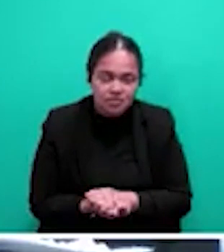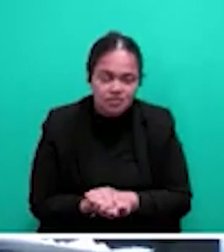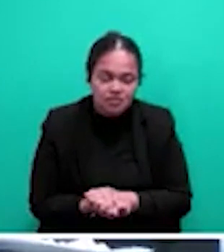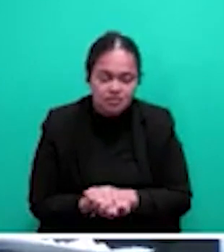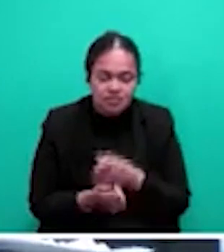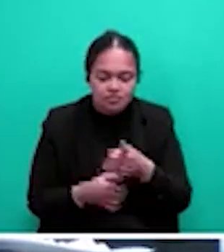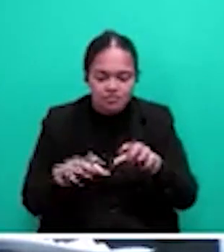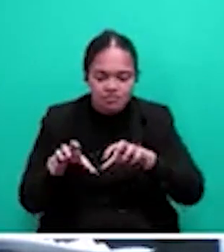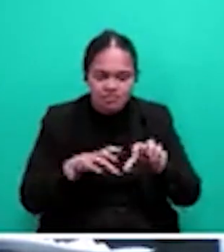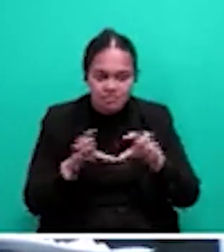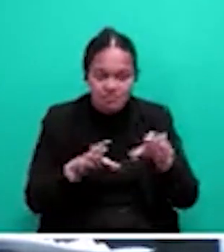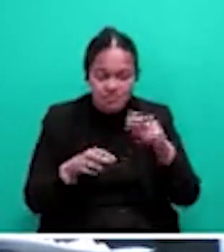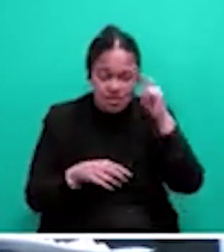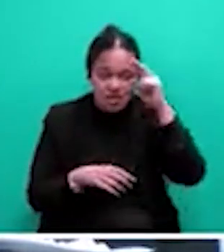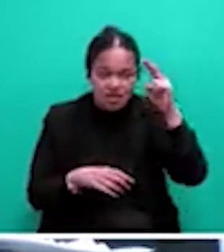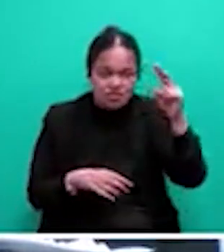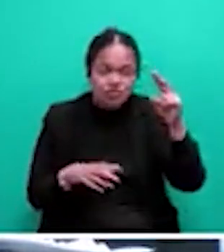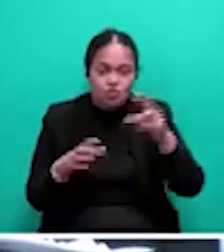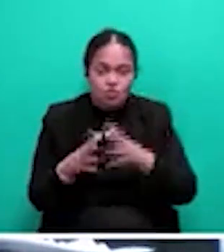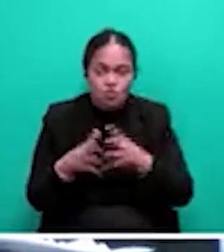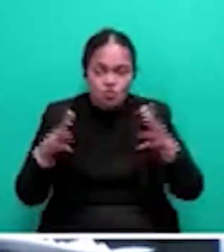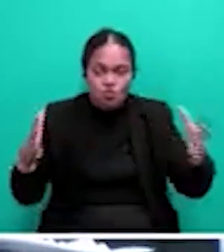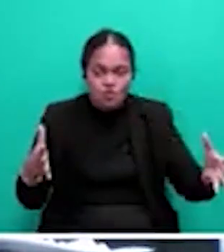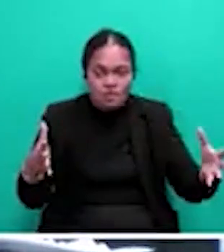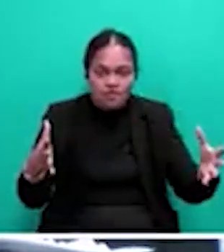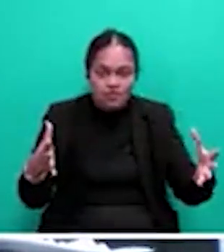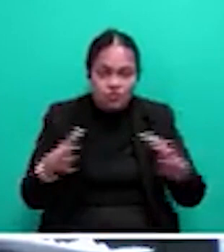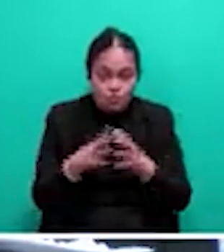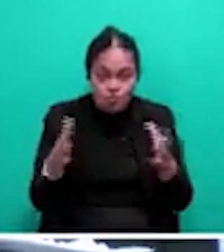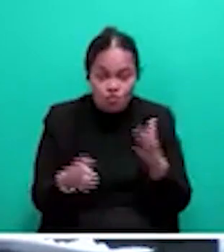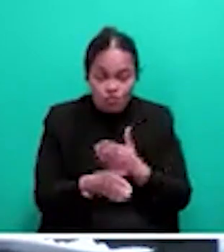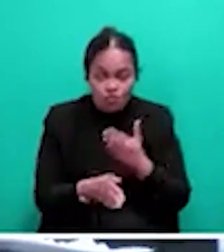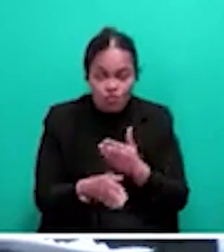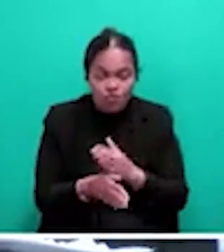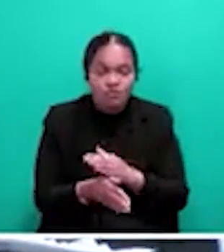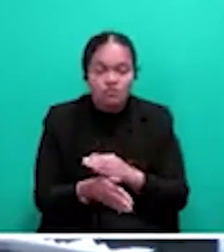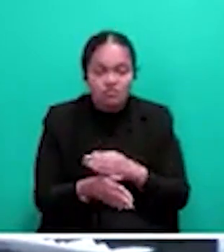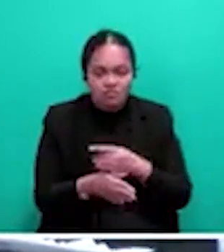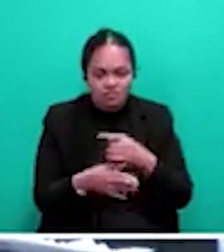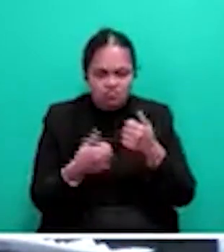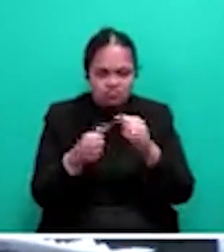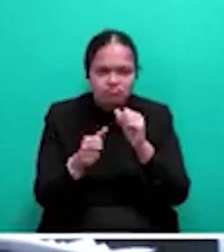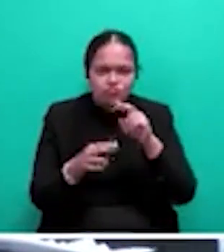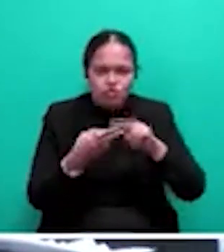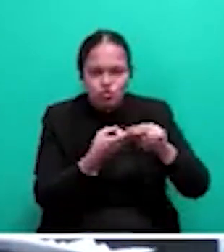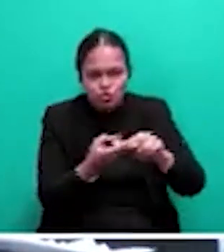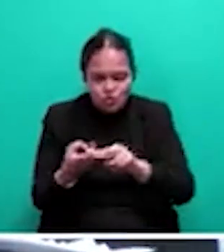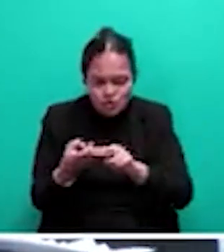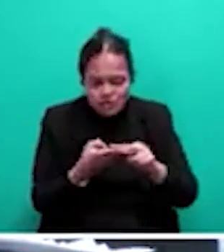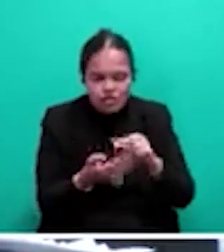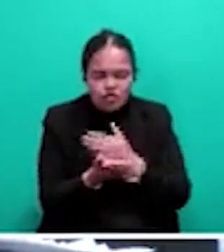exercise of nationwide engagement that underscored the unity and shared